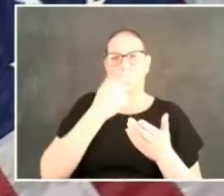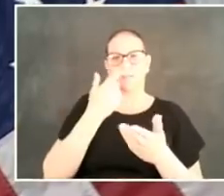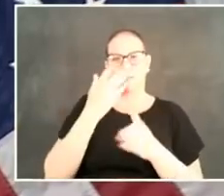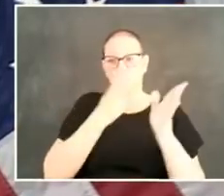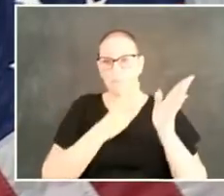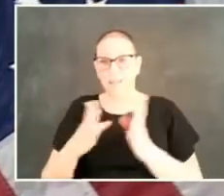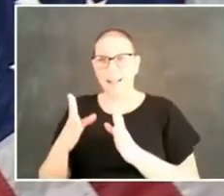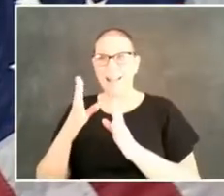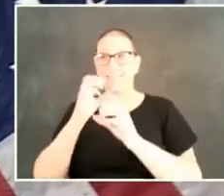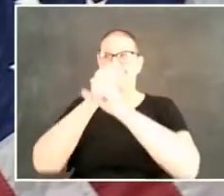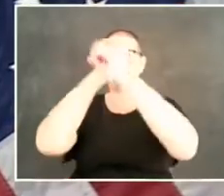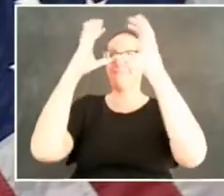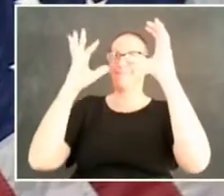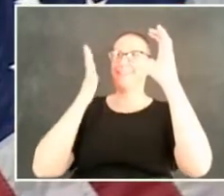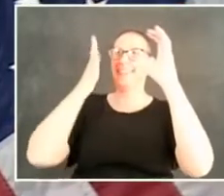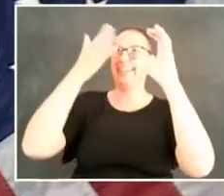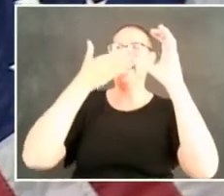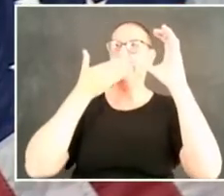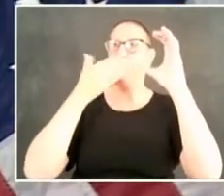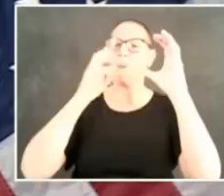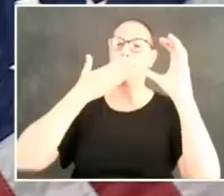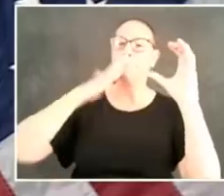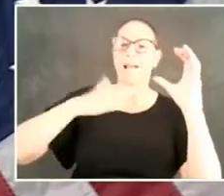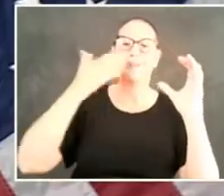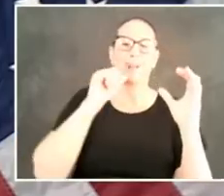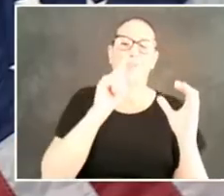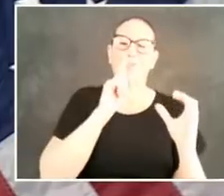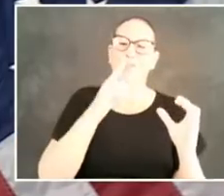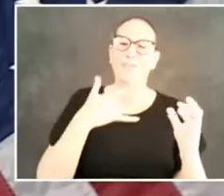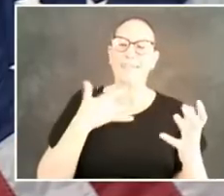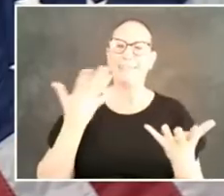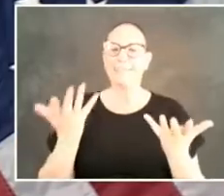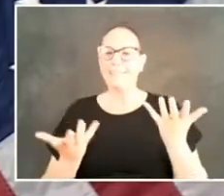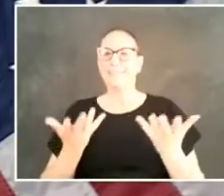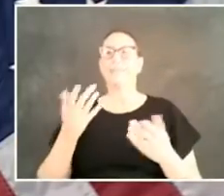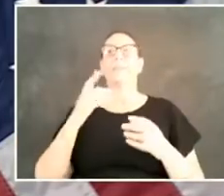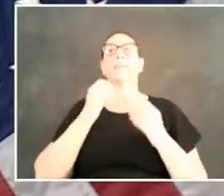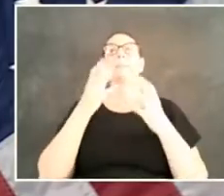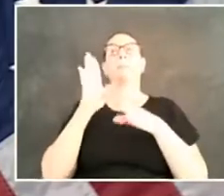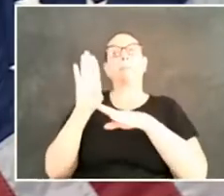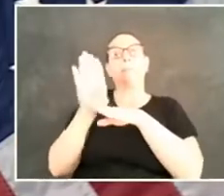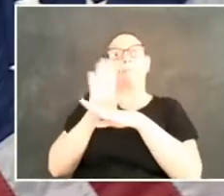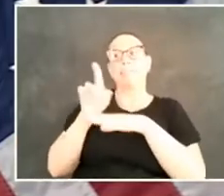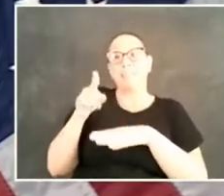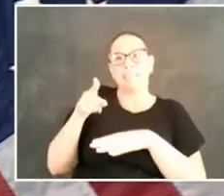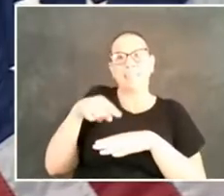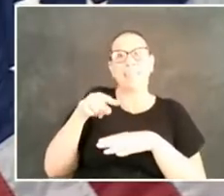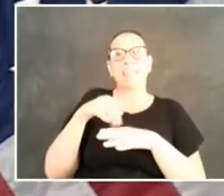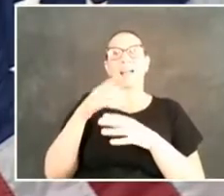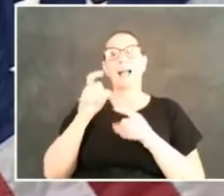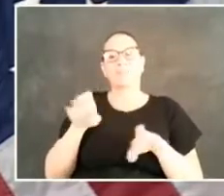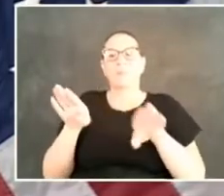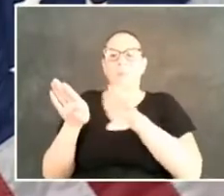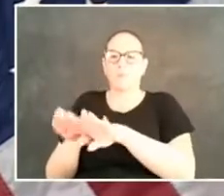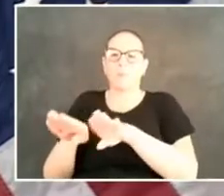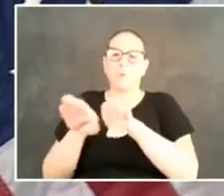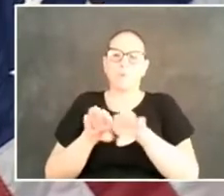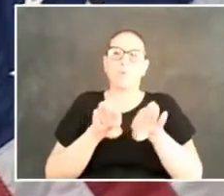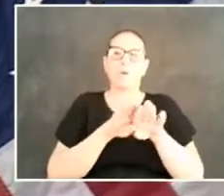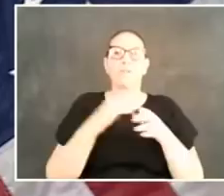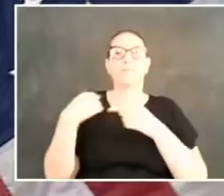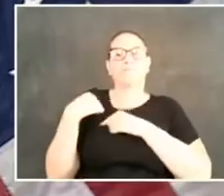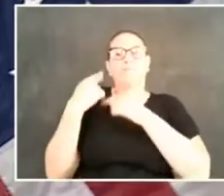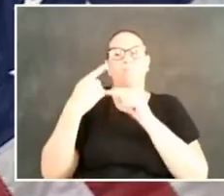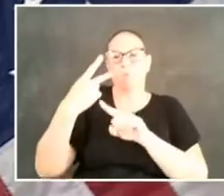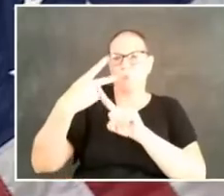income. I'm very, very worried for so many small businesses. And I agree with you, in immigrant communities, there's a particular